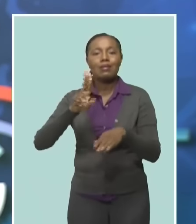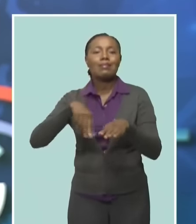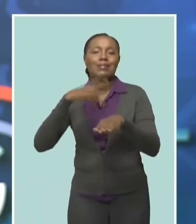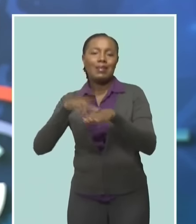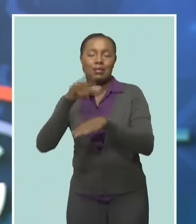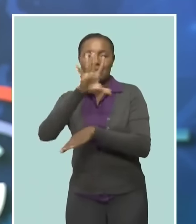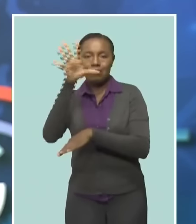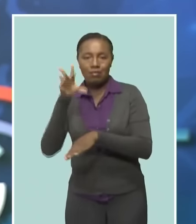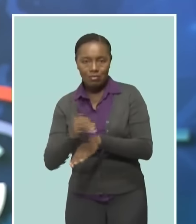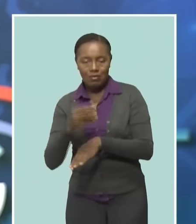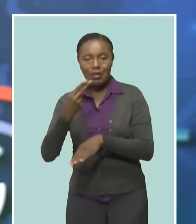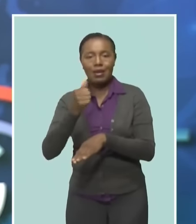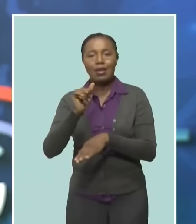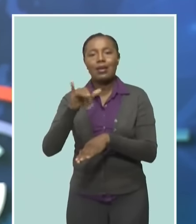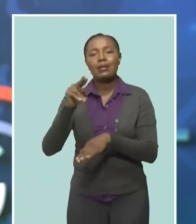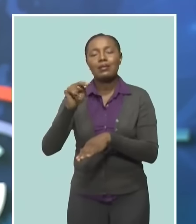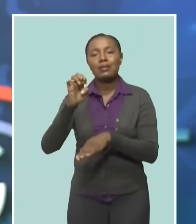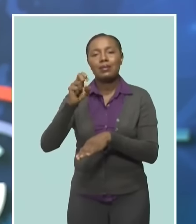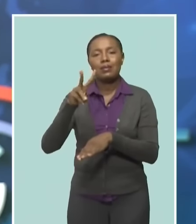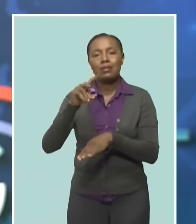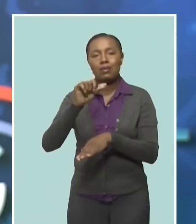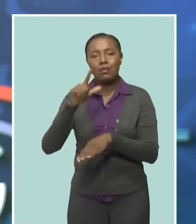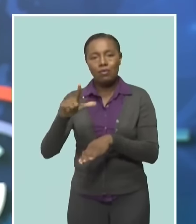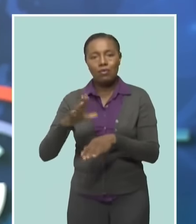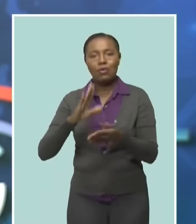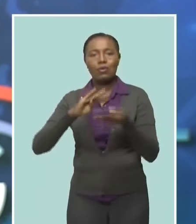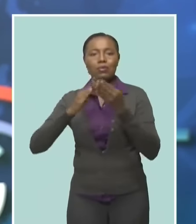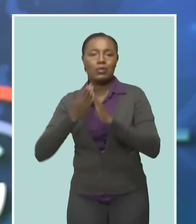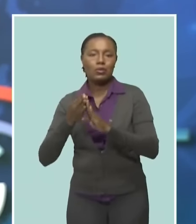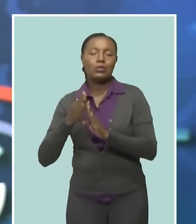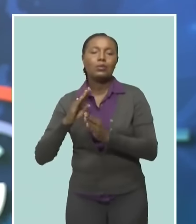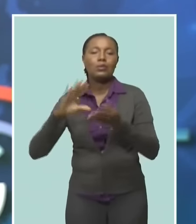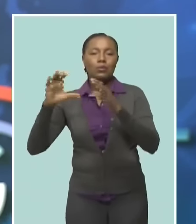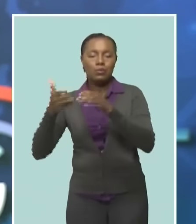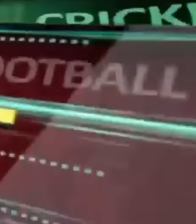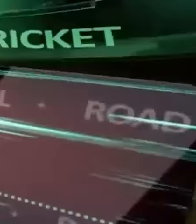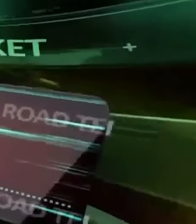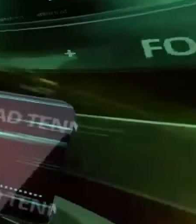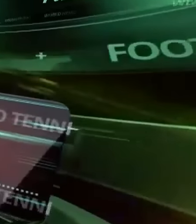Haynesville Community Group, and the St. John Dramatic Society.